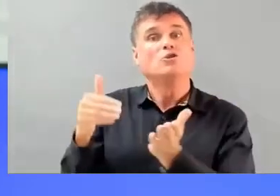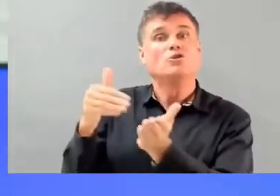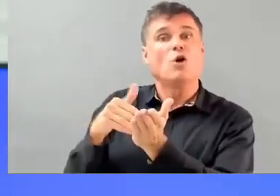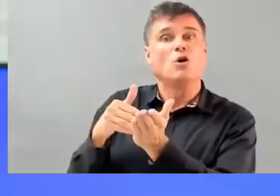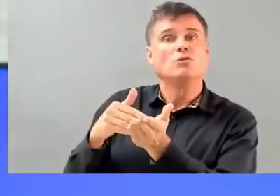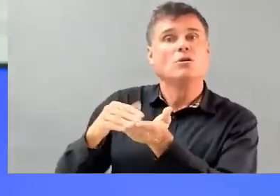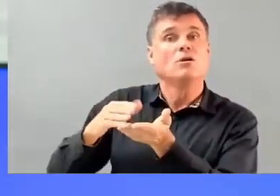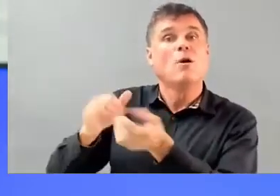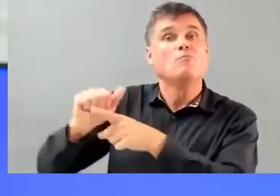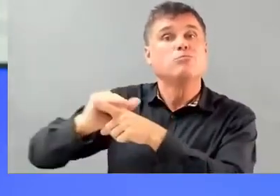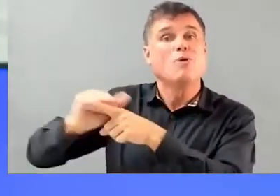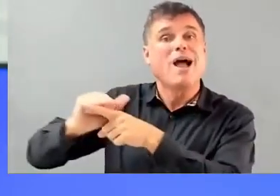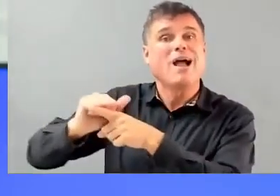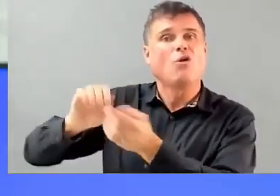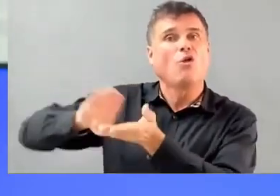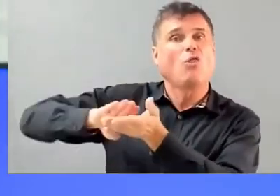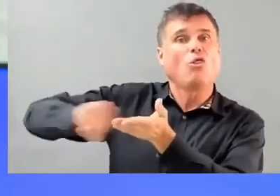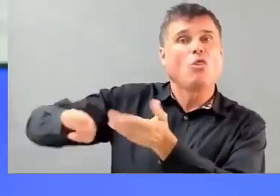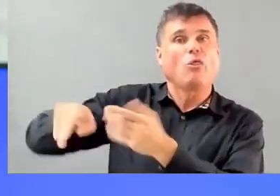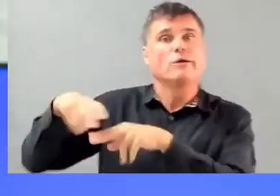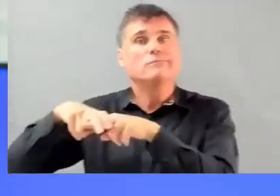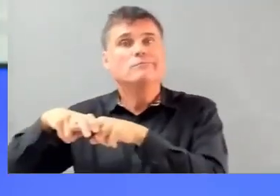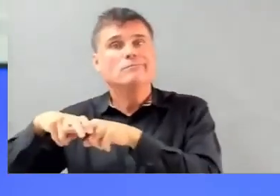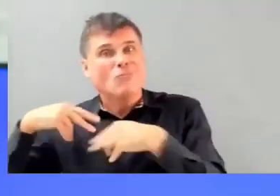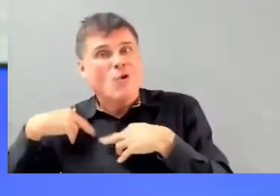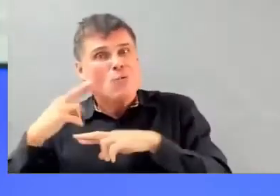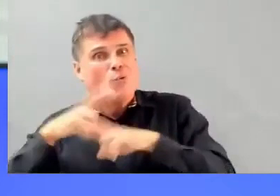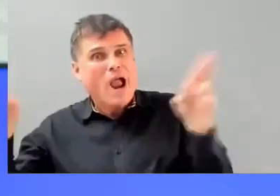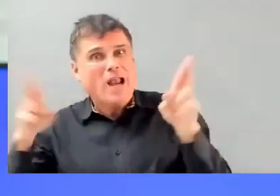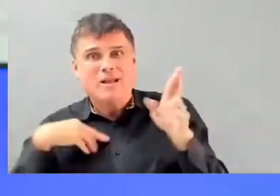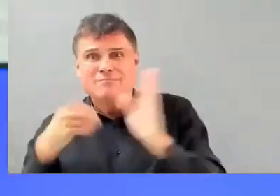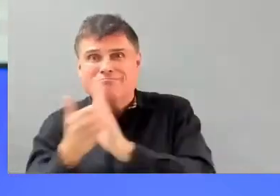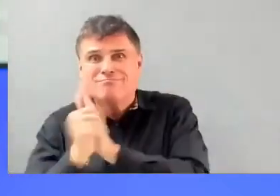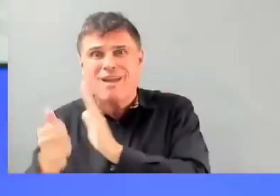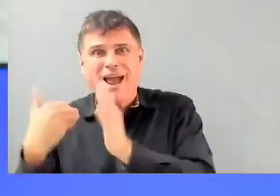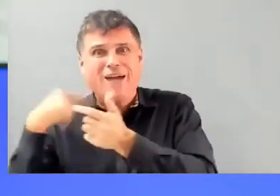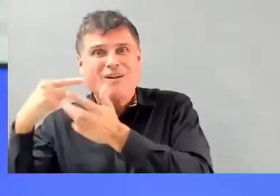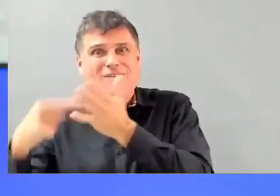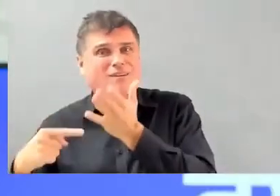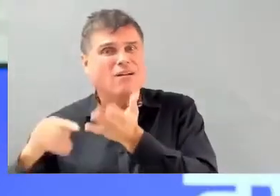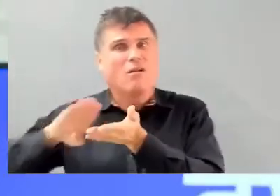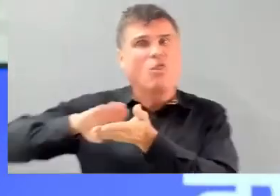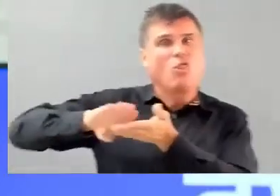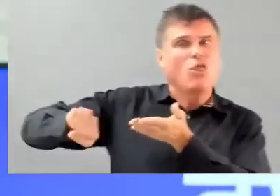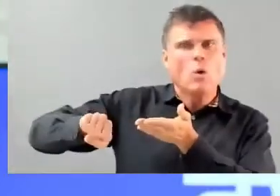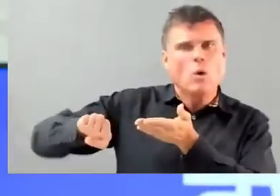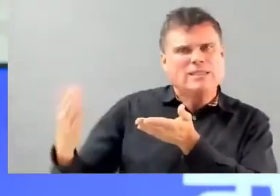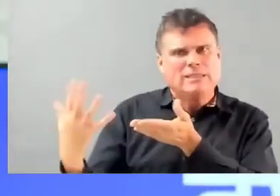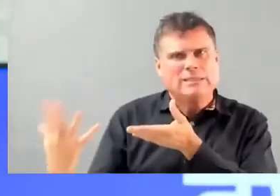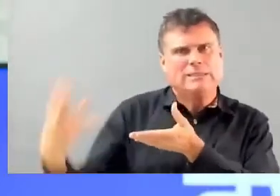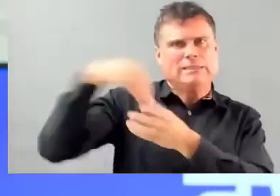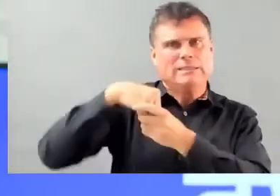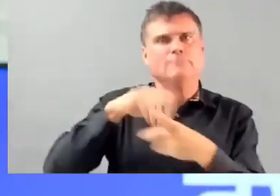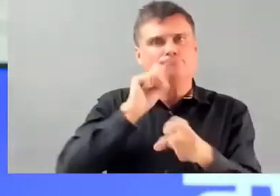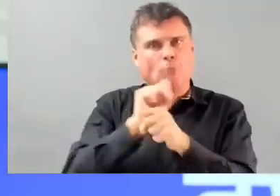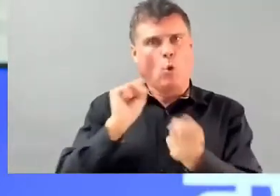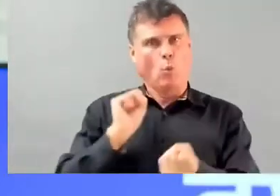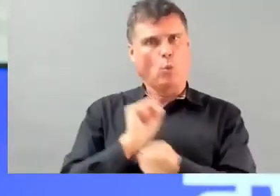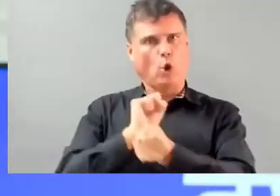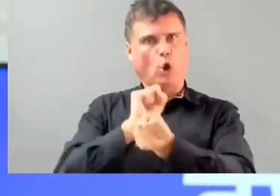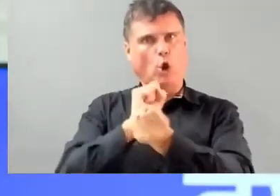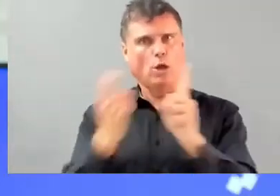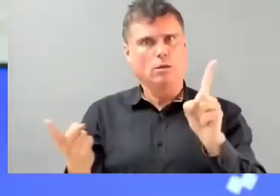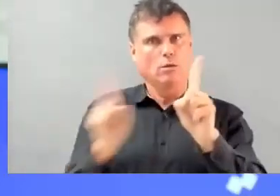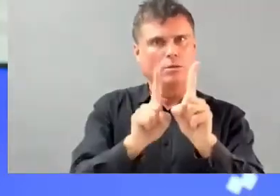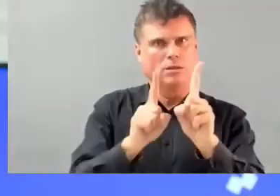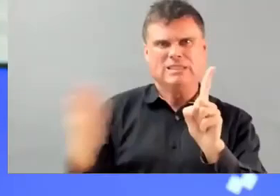are looking for a doctor. Getting those doctors into work to the extent that they're able to do so as quickly as possible, and